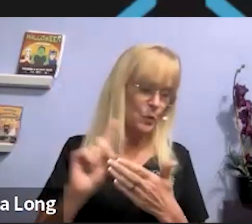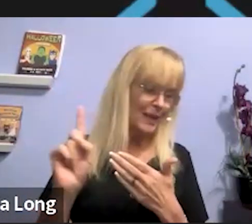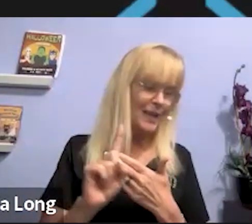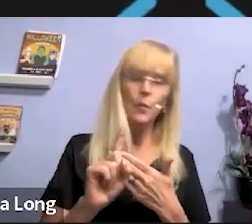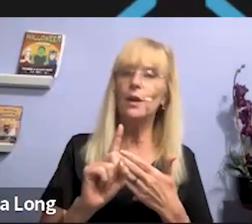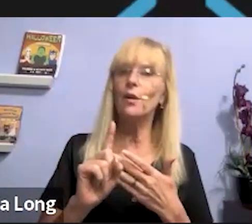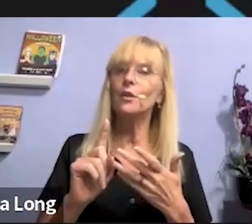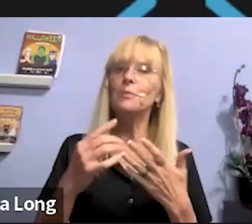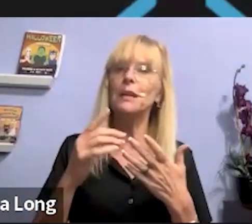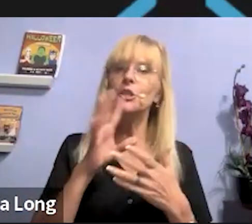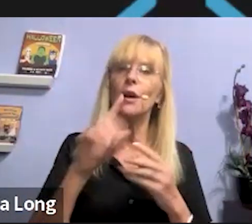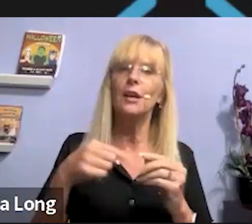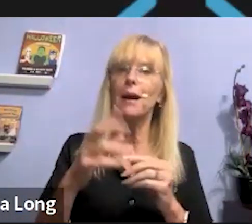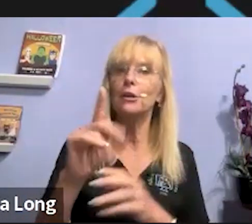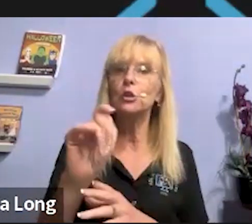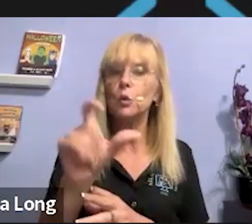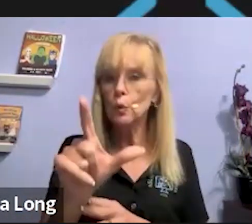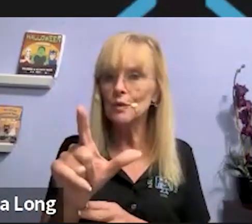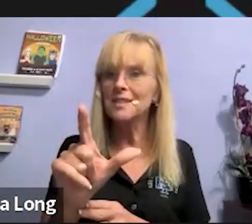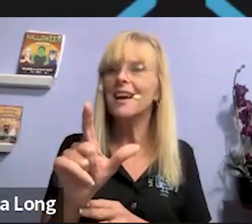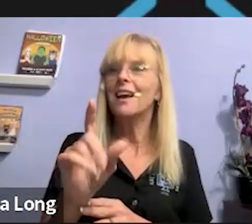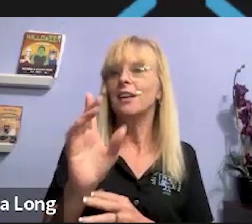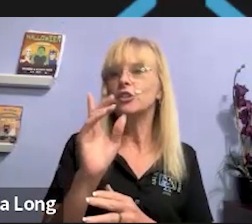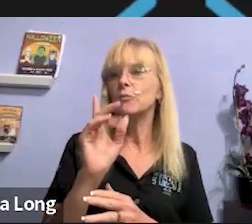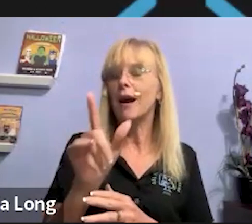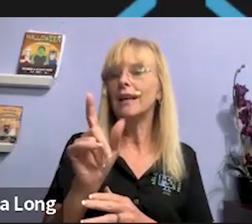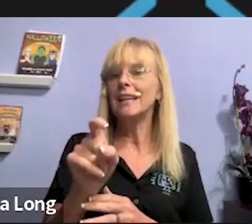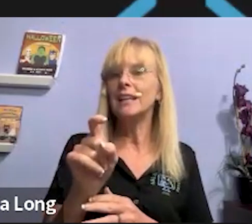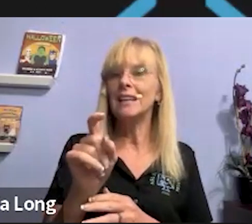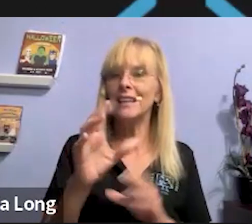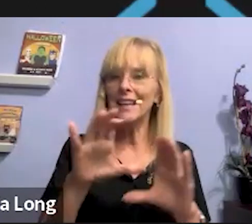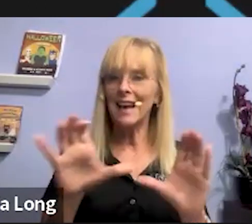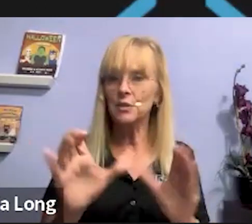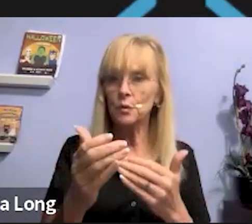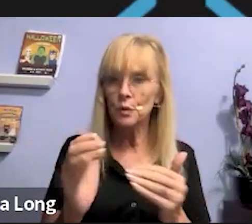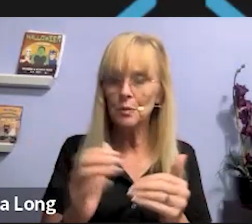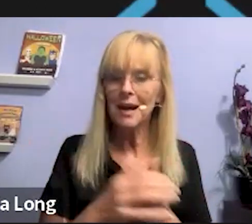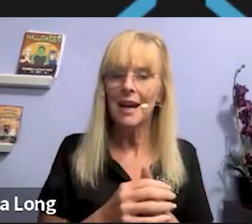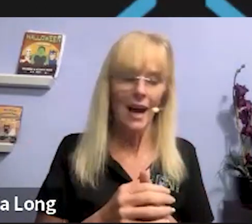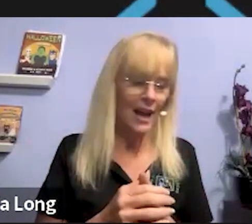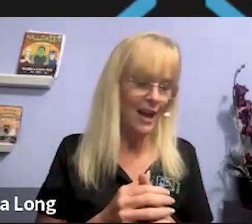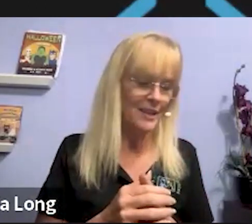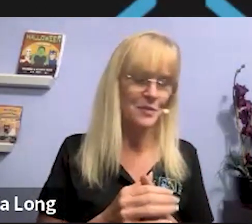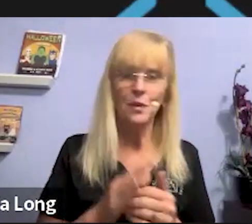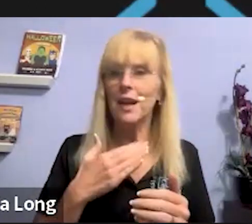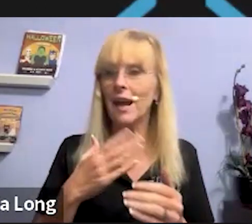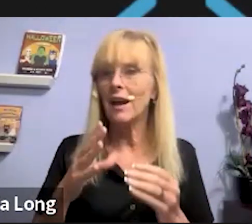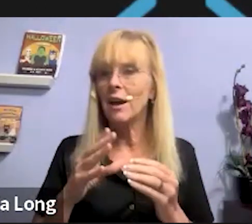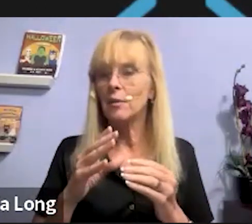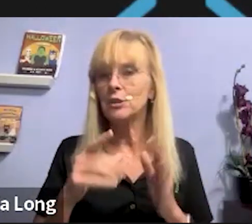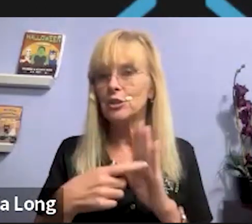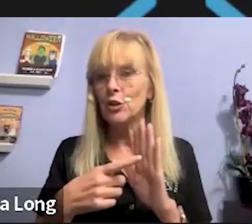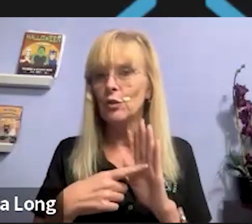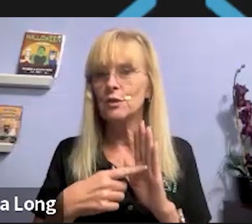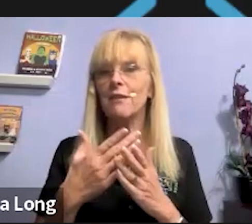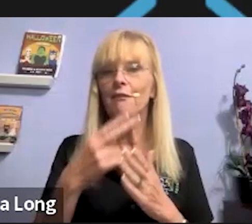next week we are going to be talking about tools that you might need in the classroom. And so we're